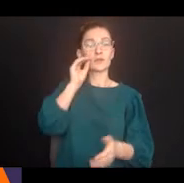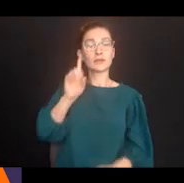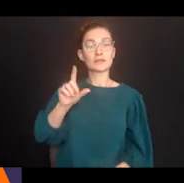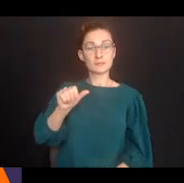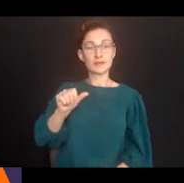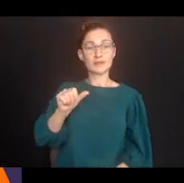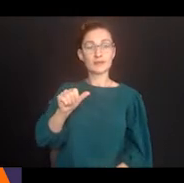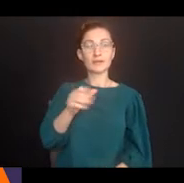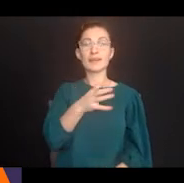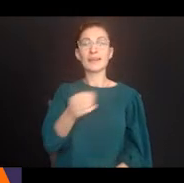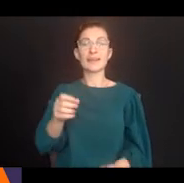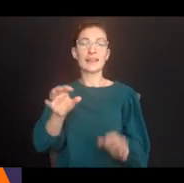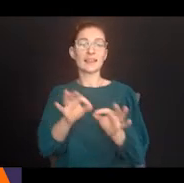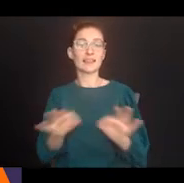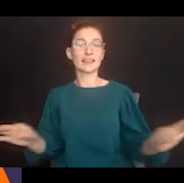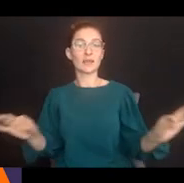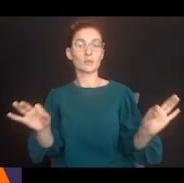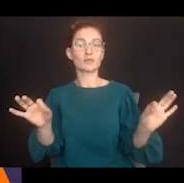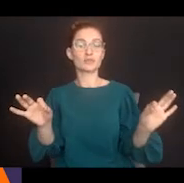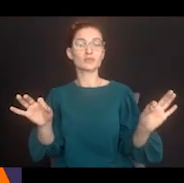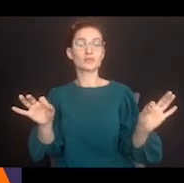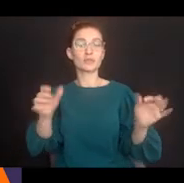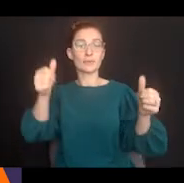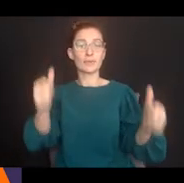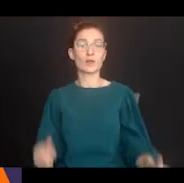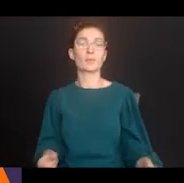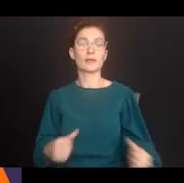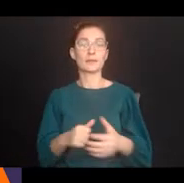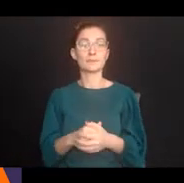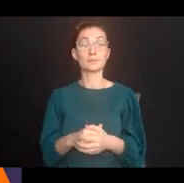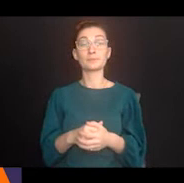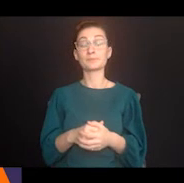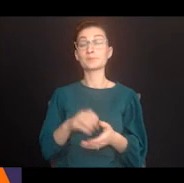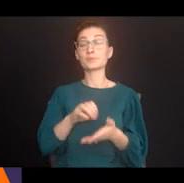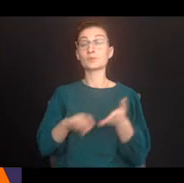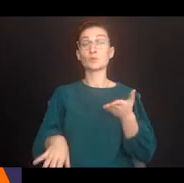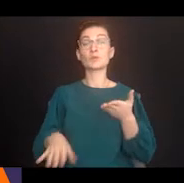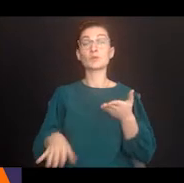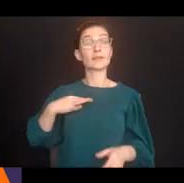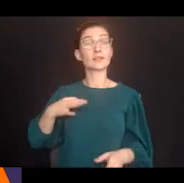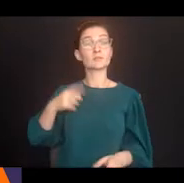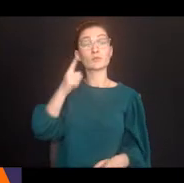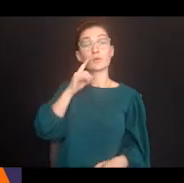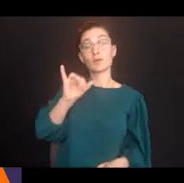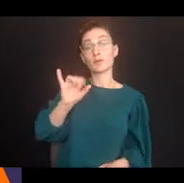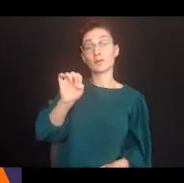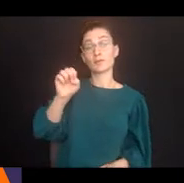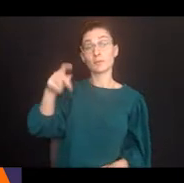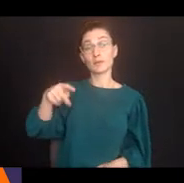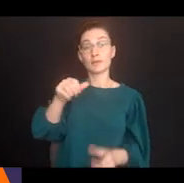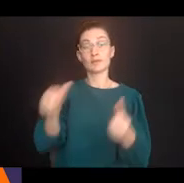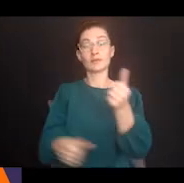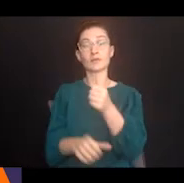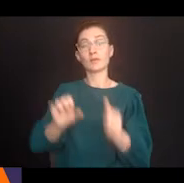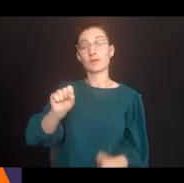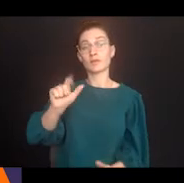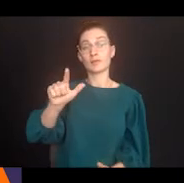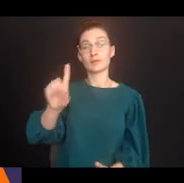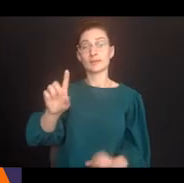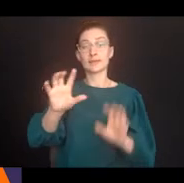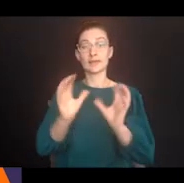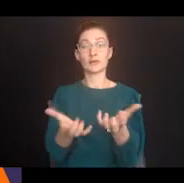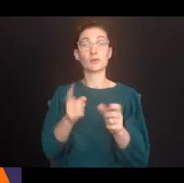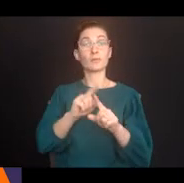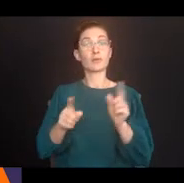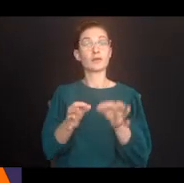as SLD, and language impairment. Student was found eligible for an IEP under the SLD category, but there was a